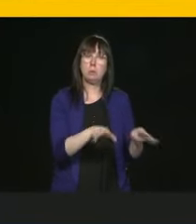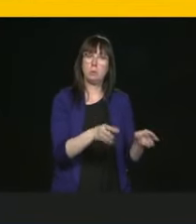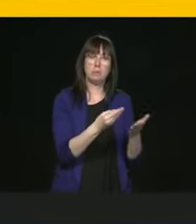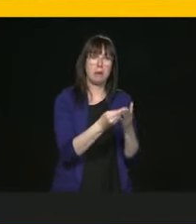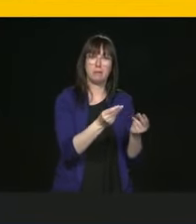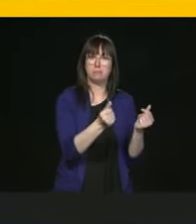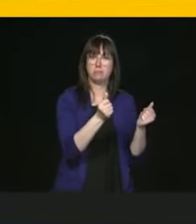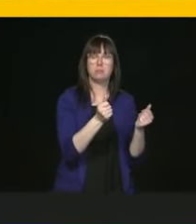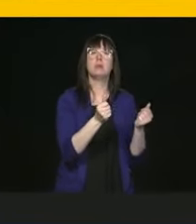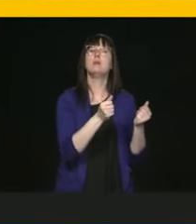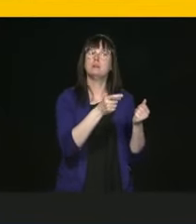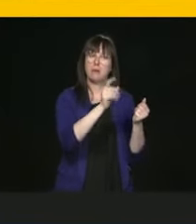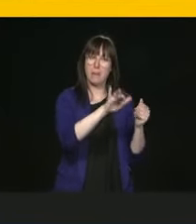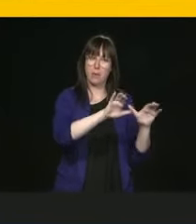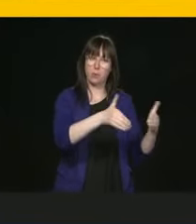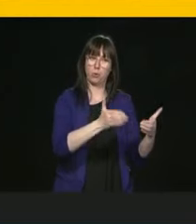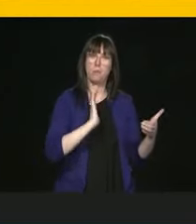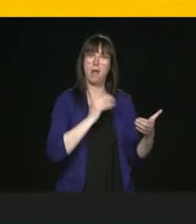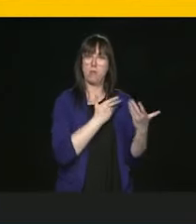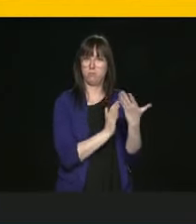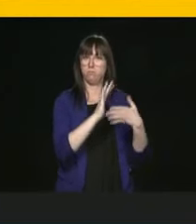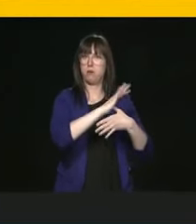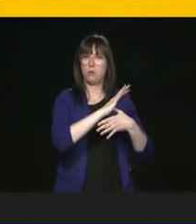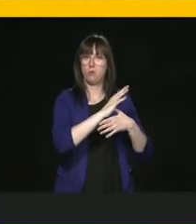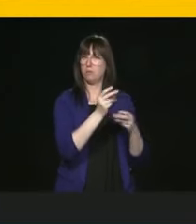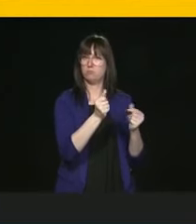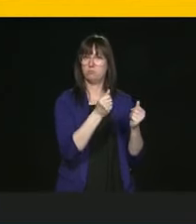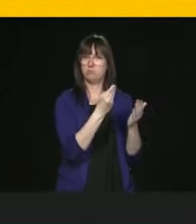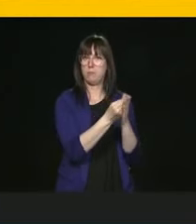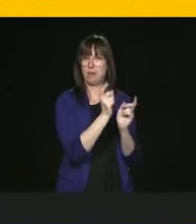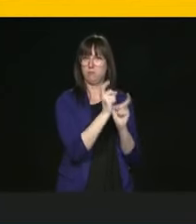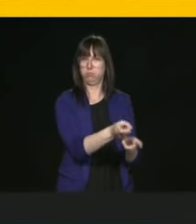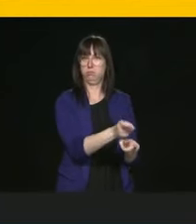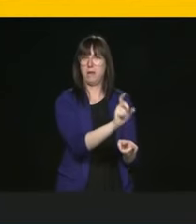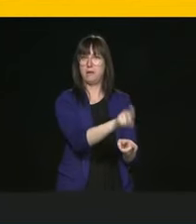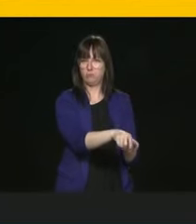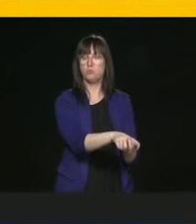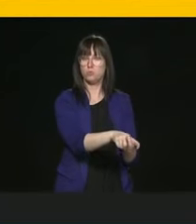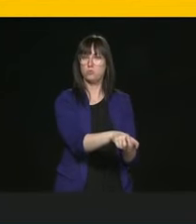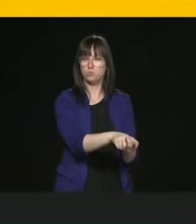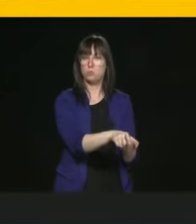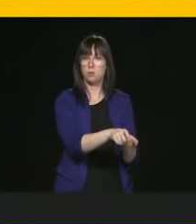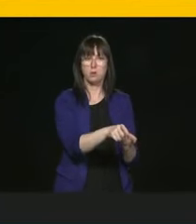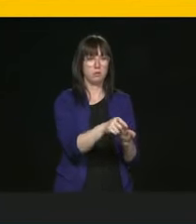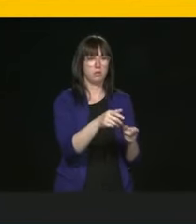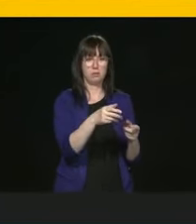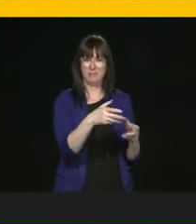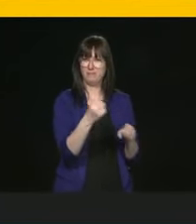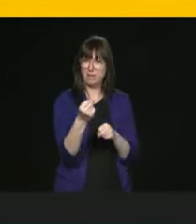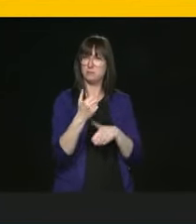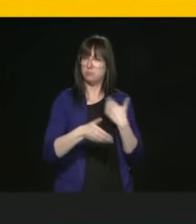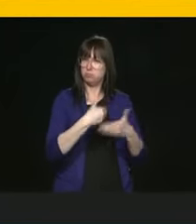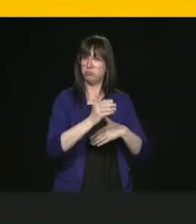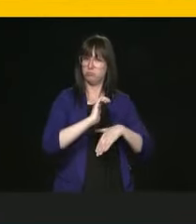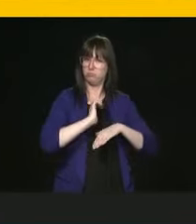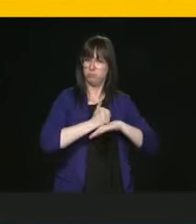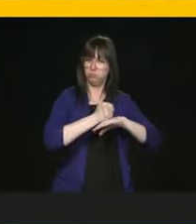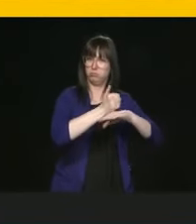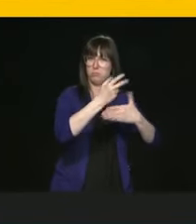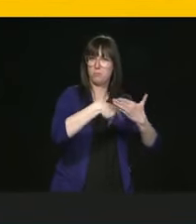absolute priority that we needed to move forward quickly on. And with the moves that we were able to make,